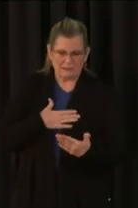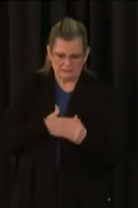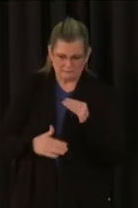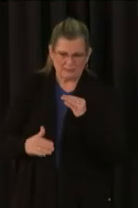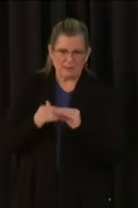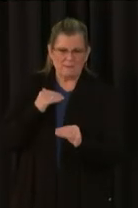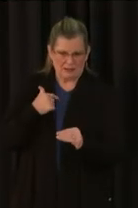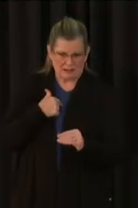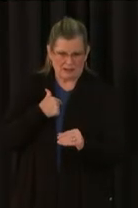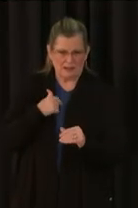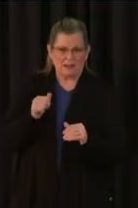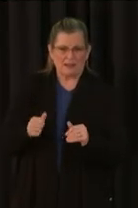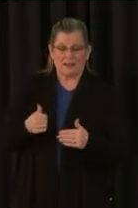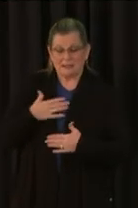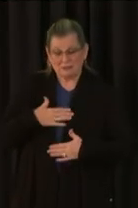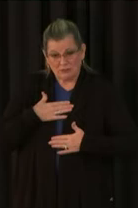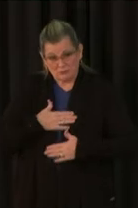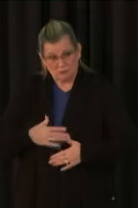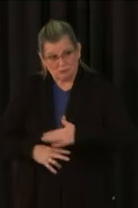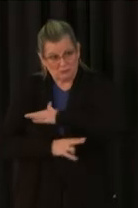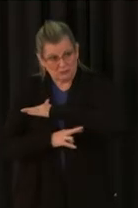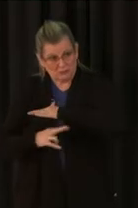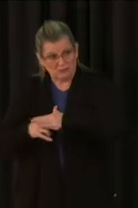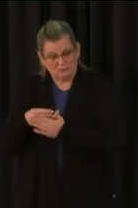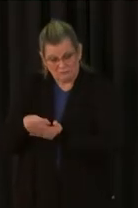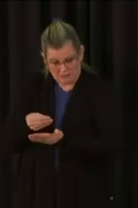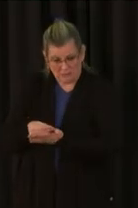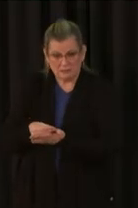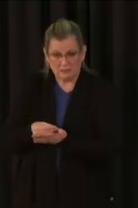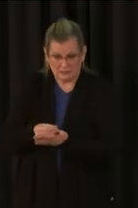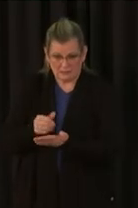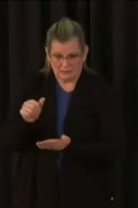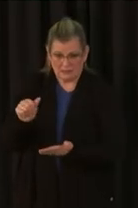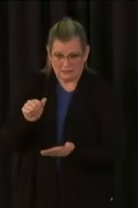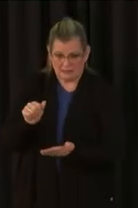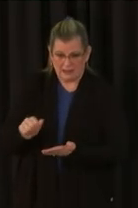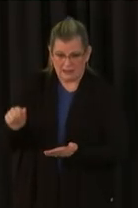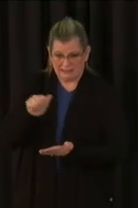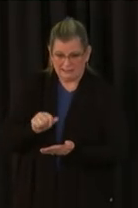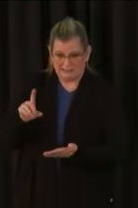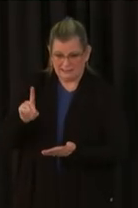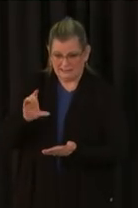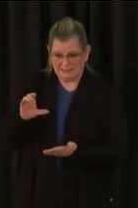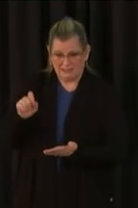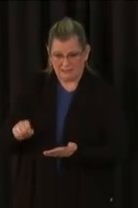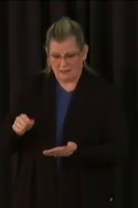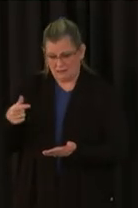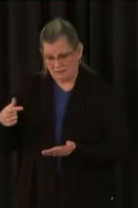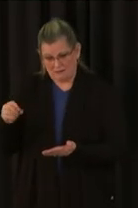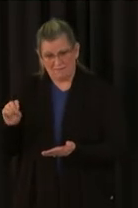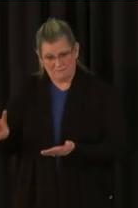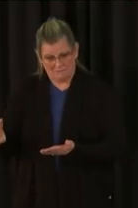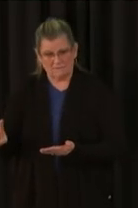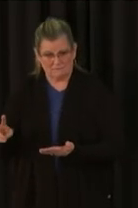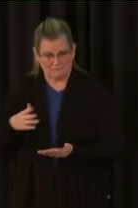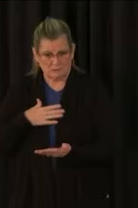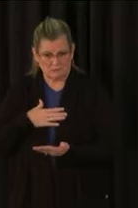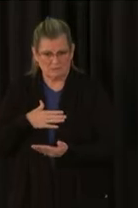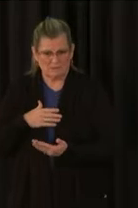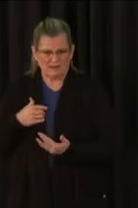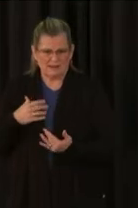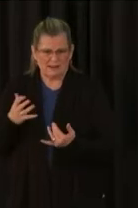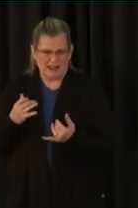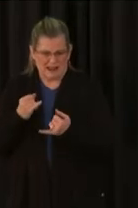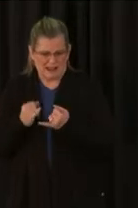at entertainmentbridgefund@dc.gov so we can assist and make sure that you get connected appropriately. I'm closing with our